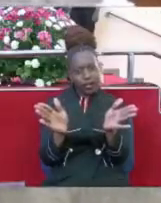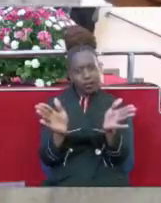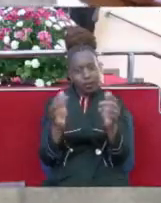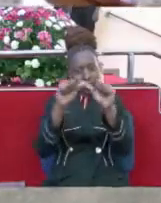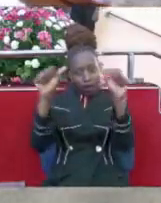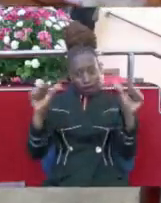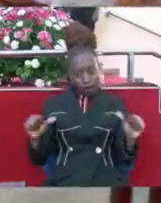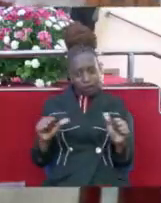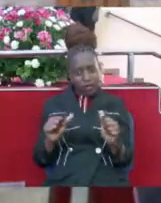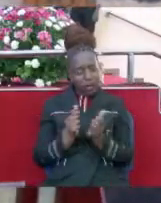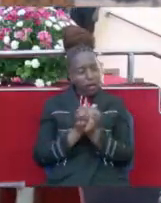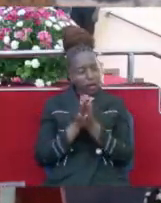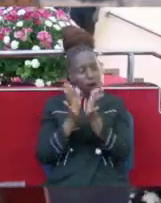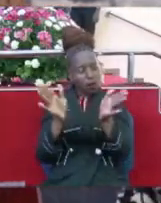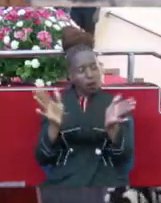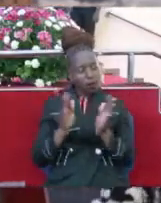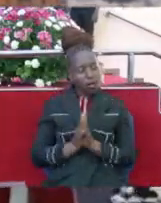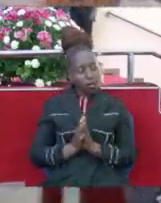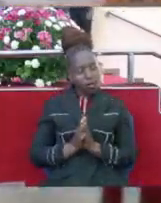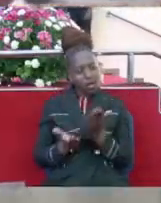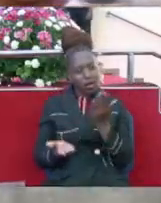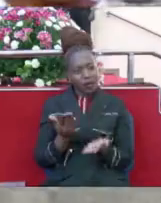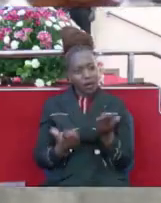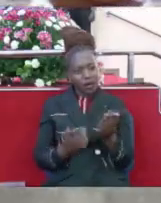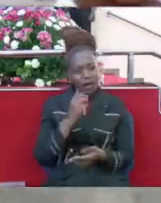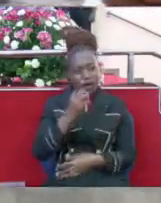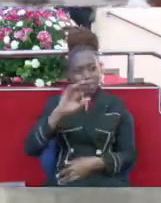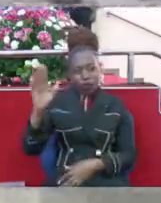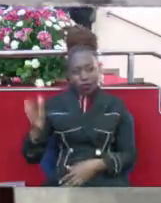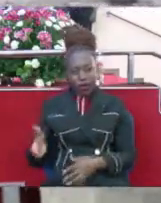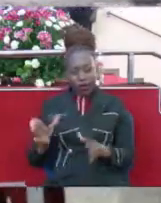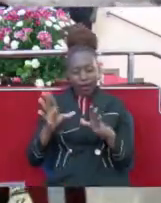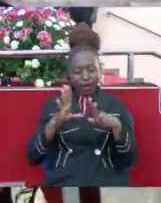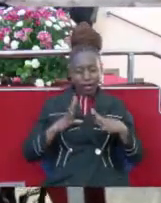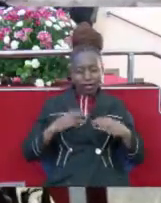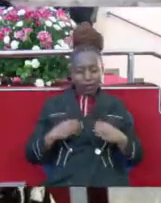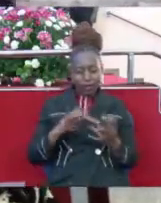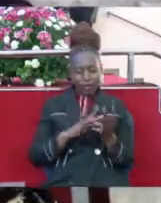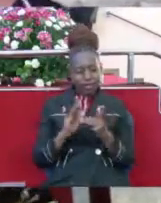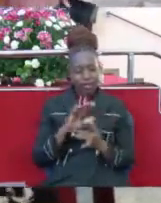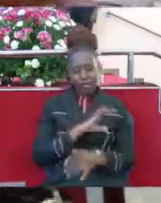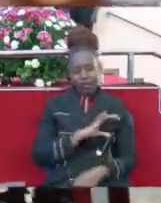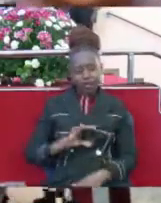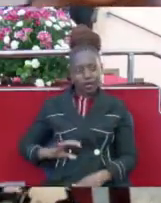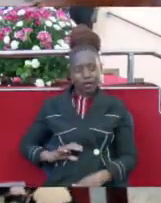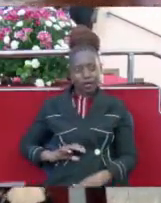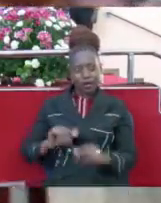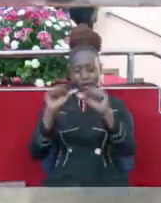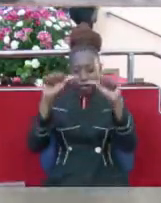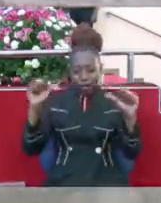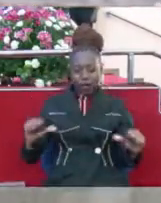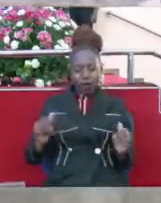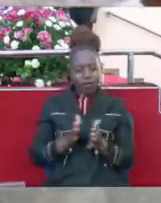is open. Madhabahu ya wazi. Maybe you've never received the Lord Jesus Christ. Wewe hujampokea Yesu. Oh yes, the altar is open.